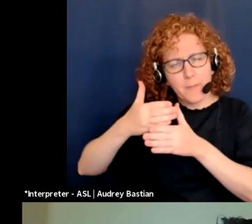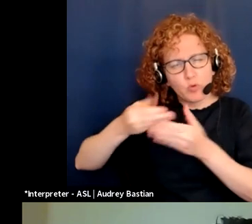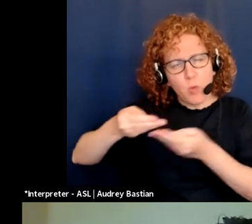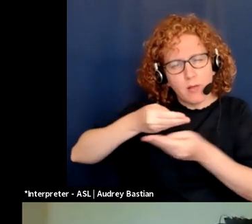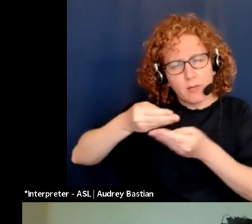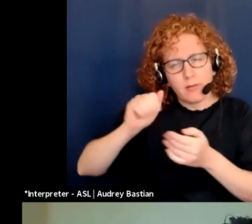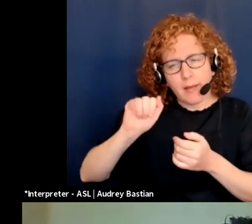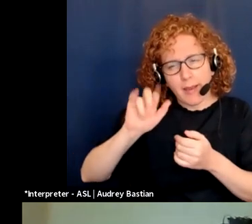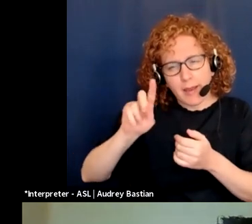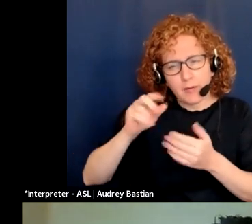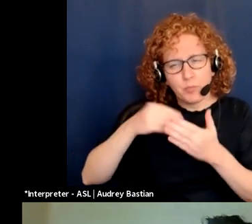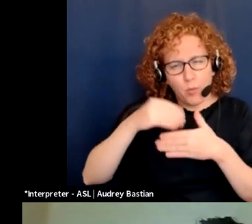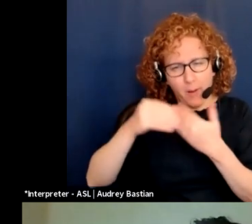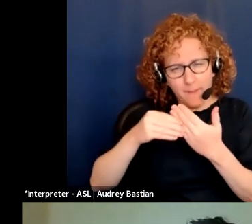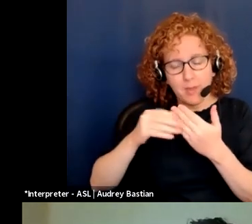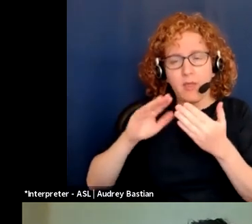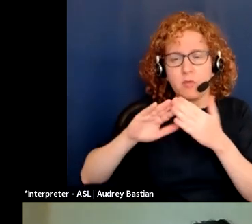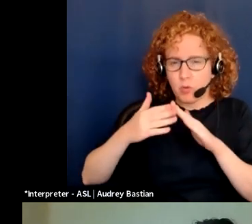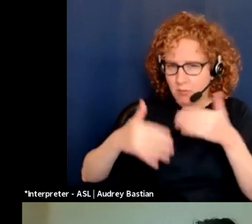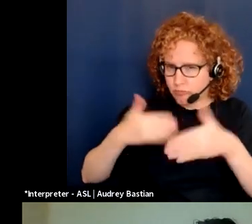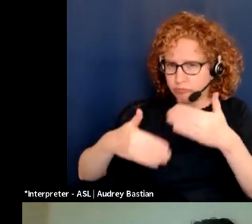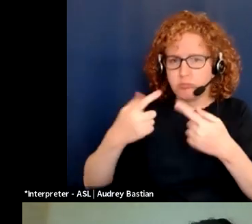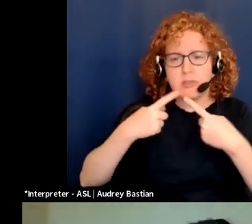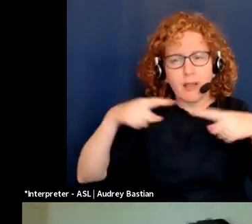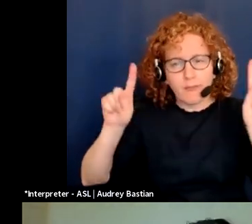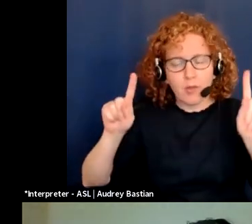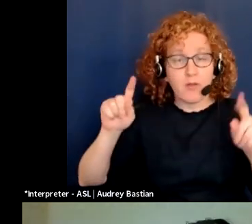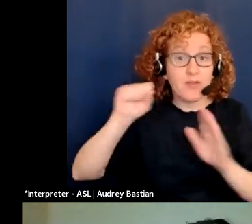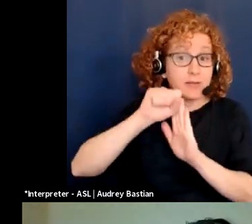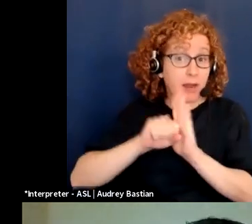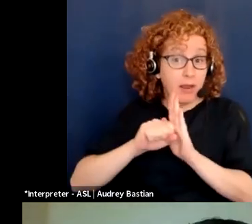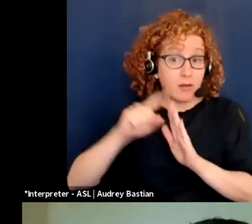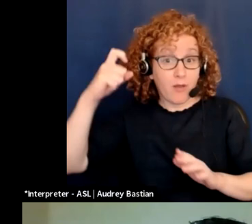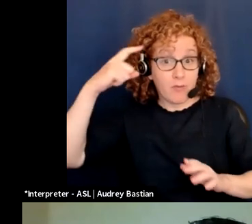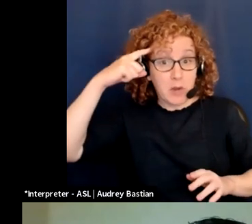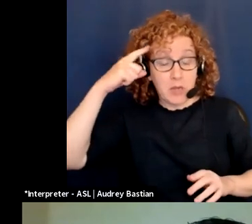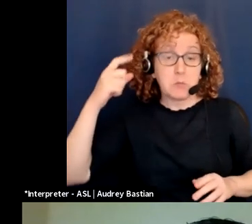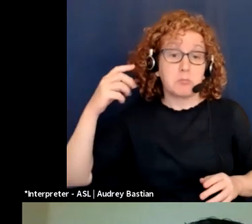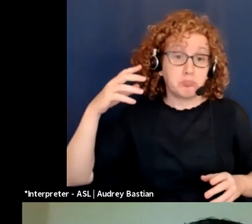got involved. And the state just kind of lent the coordinating infrastructure to it.